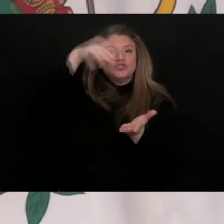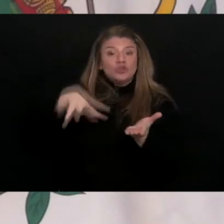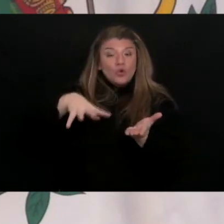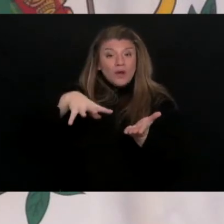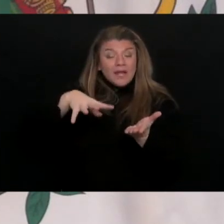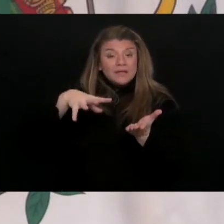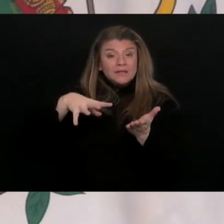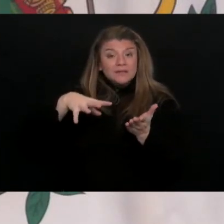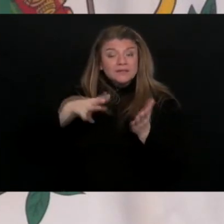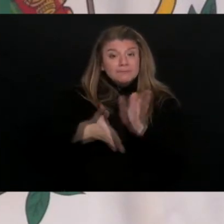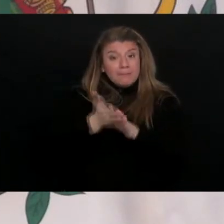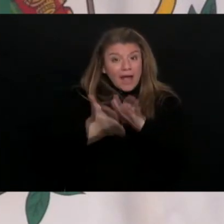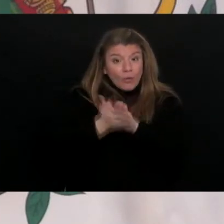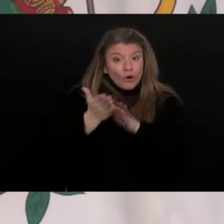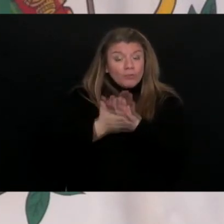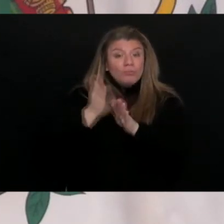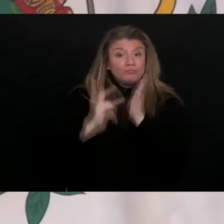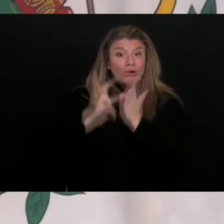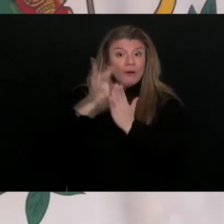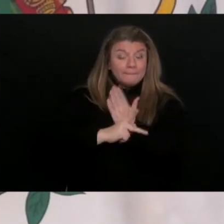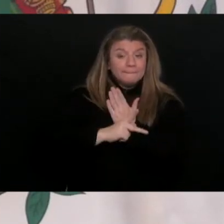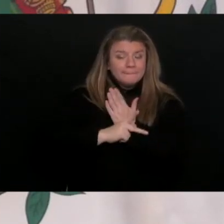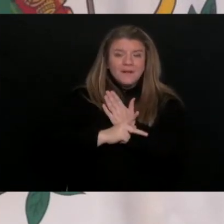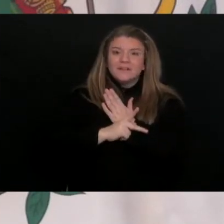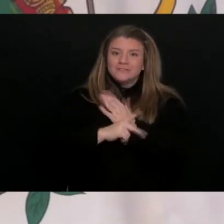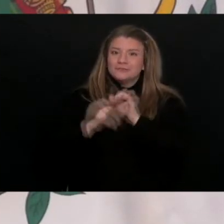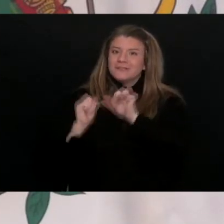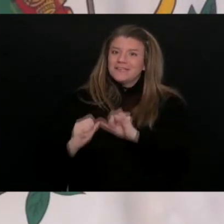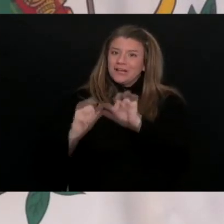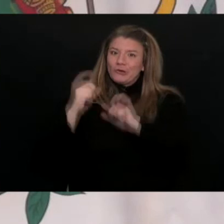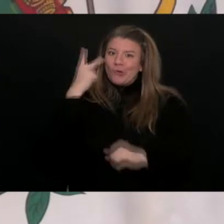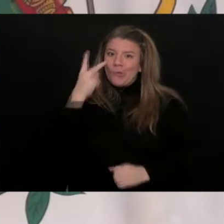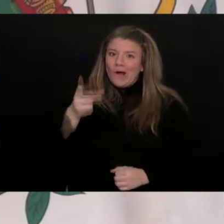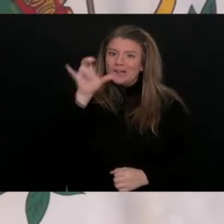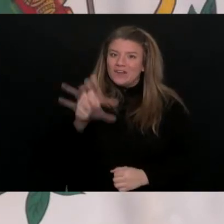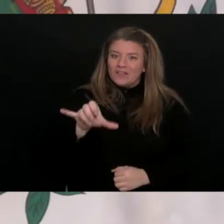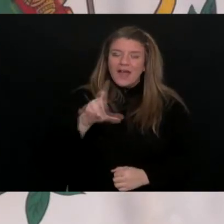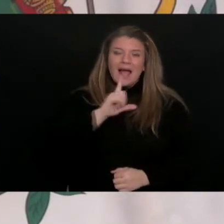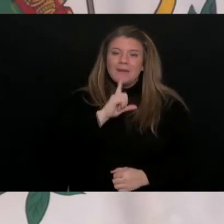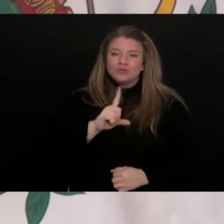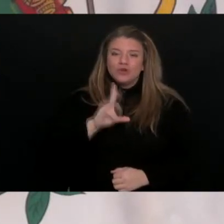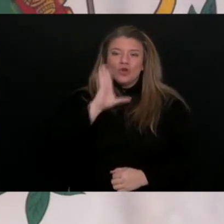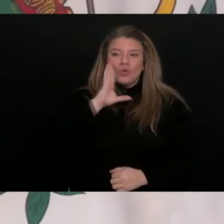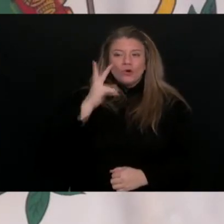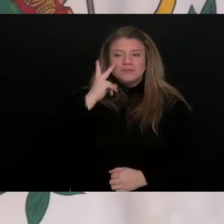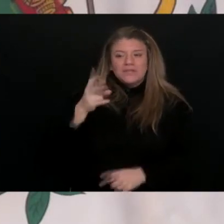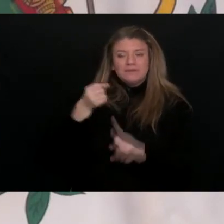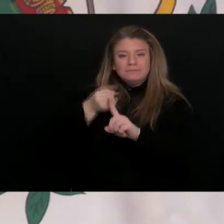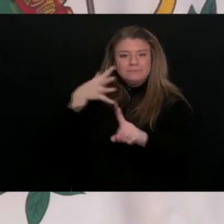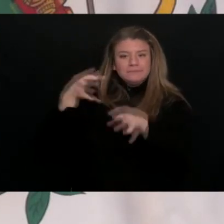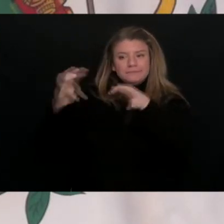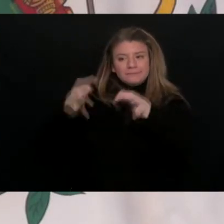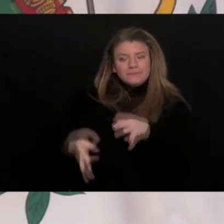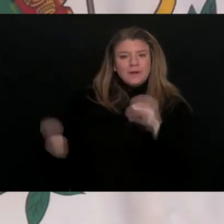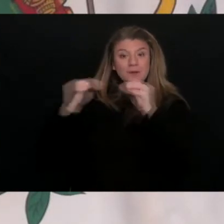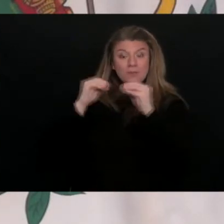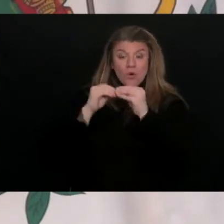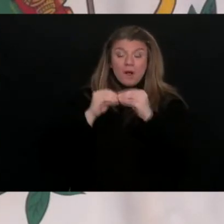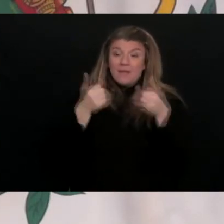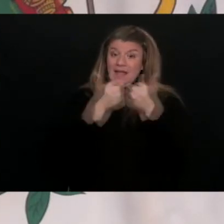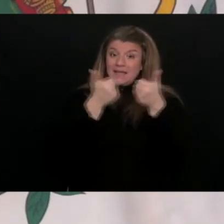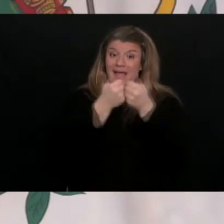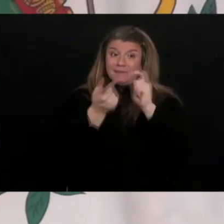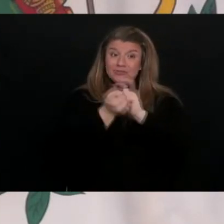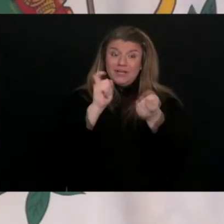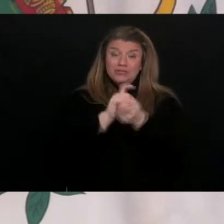and everything, and so stay tuned, and I'm sure you'll get a lot of the details. But Game Changers doing